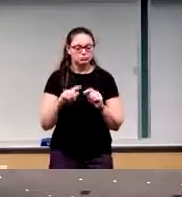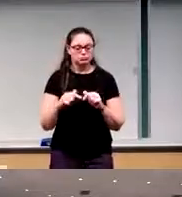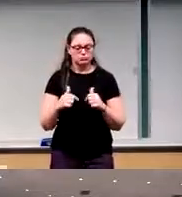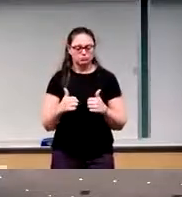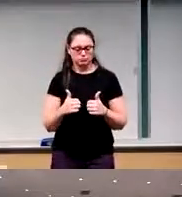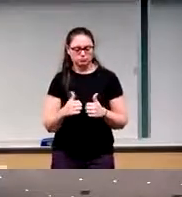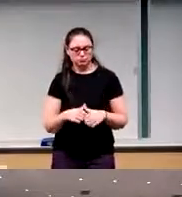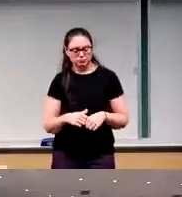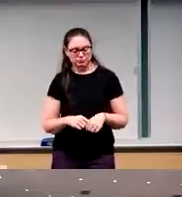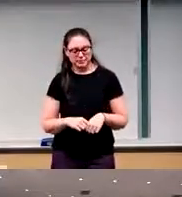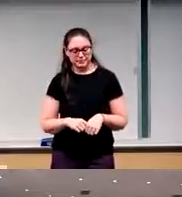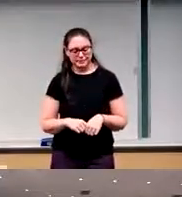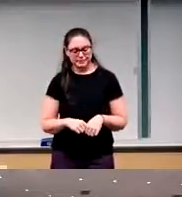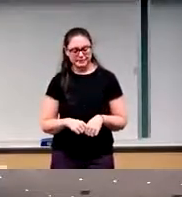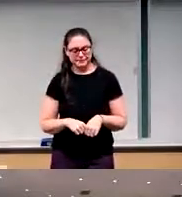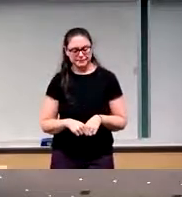that